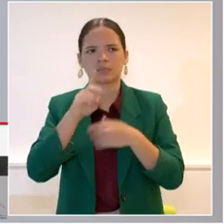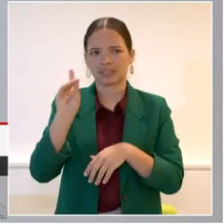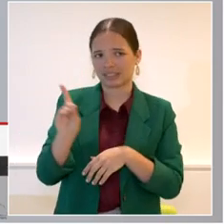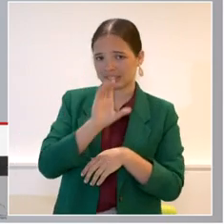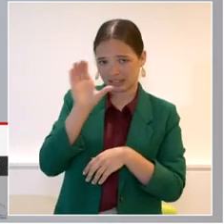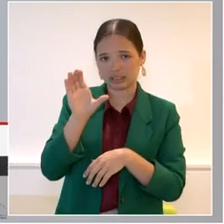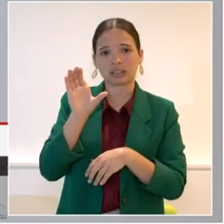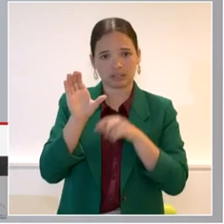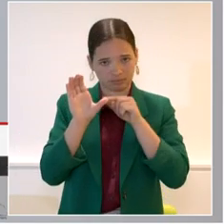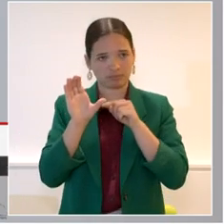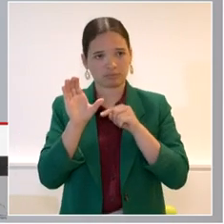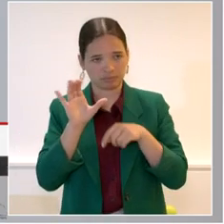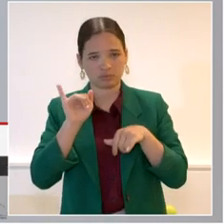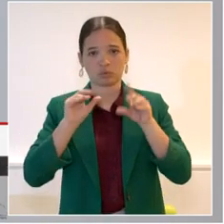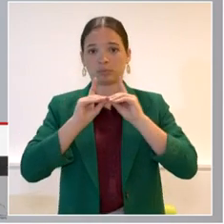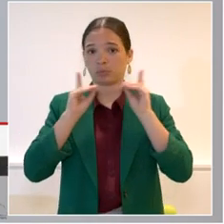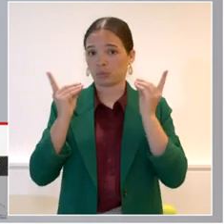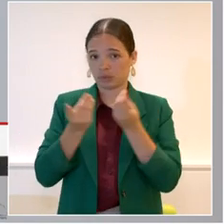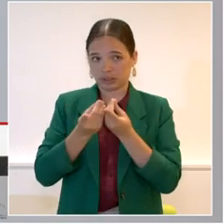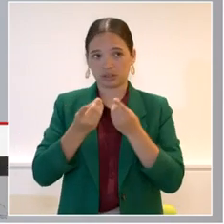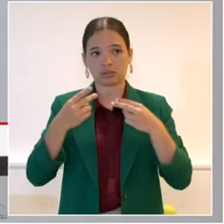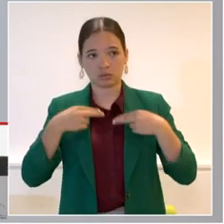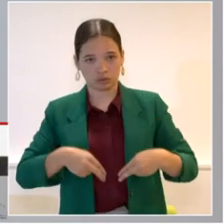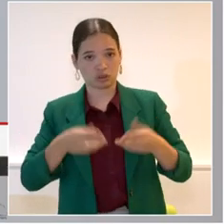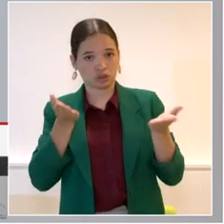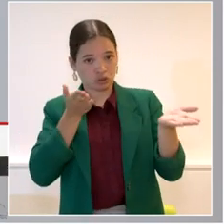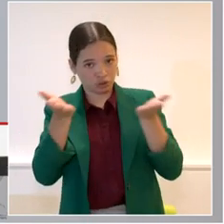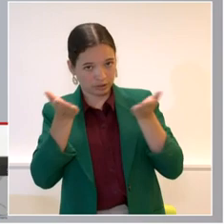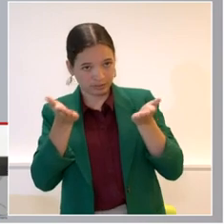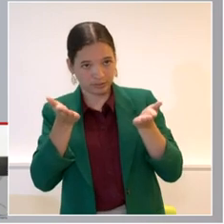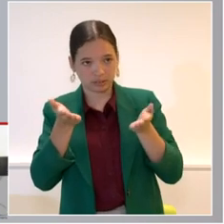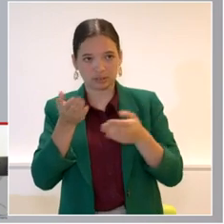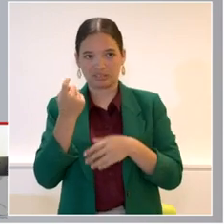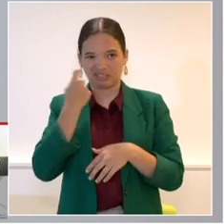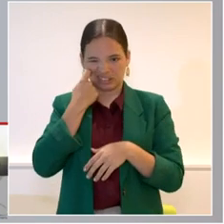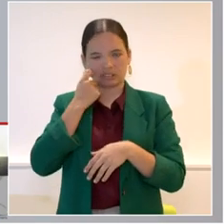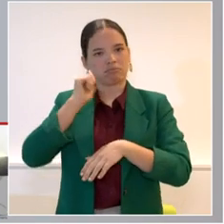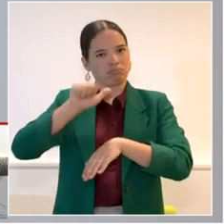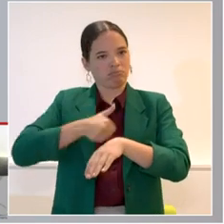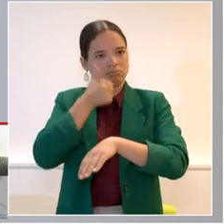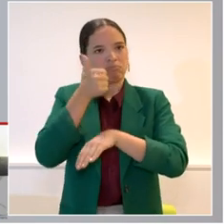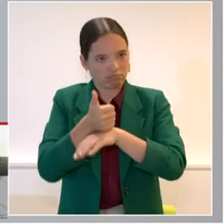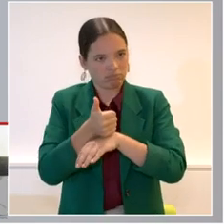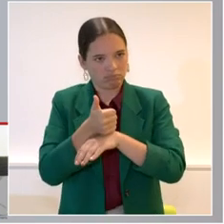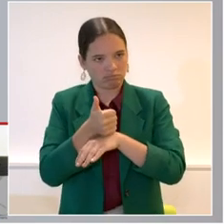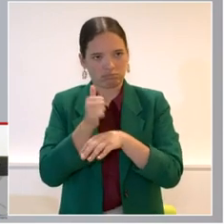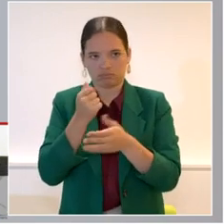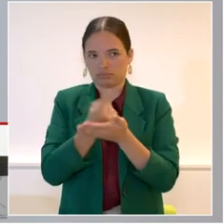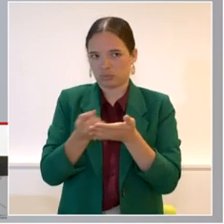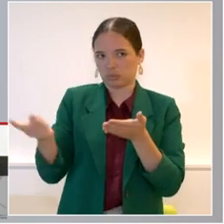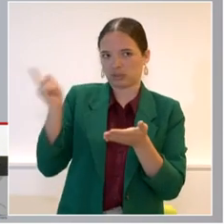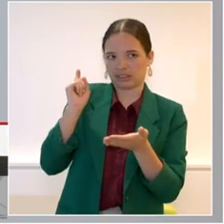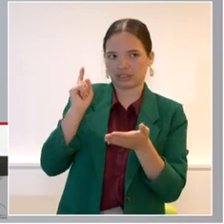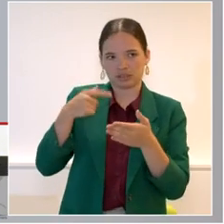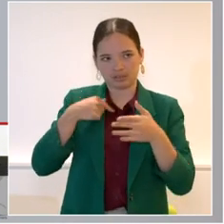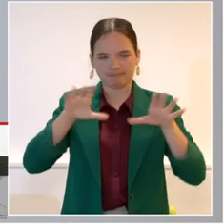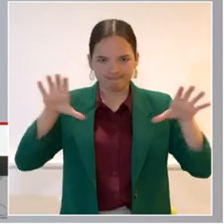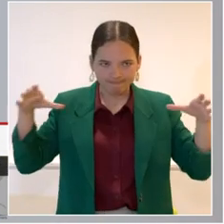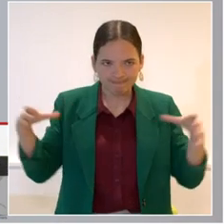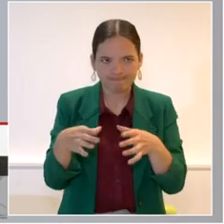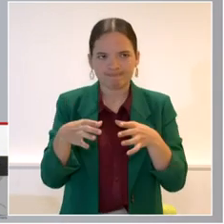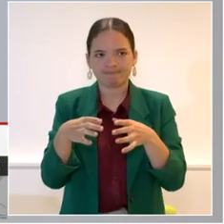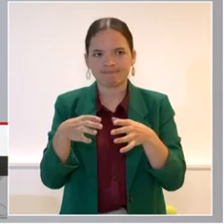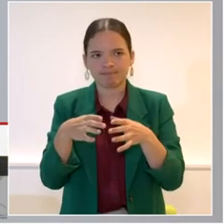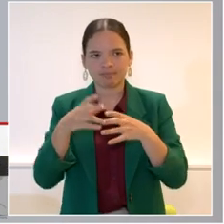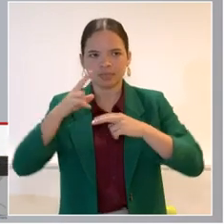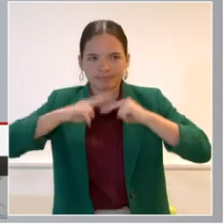Human Services have launched in recent years. Just last week, we were all together at the Convention Center for